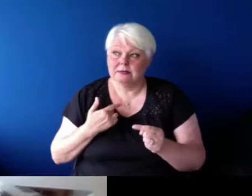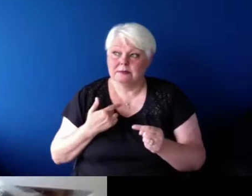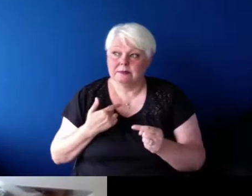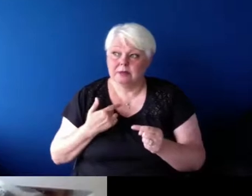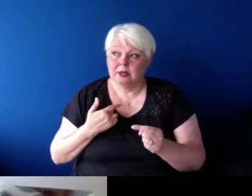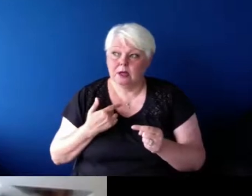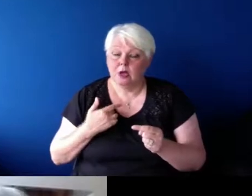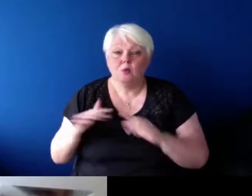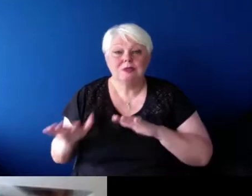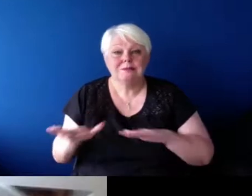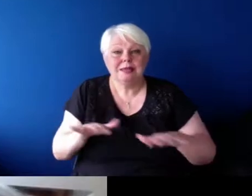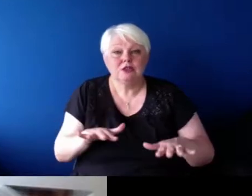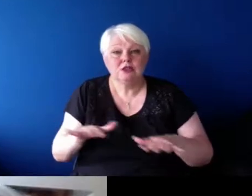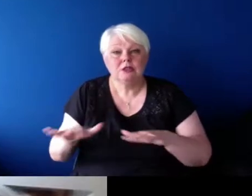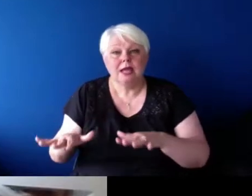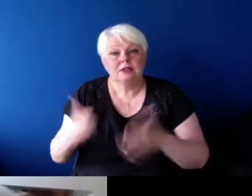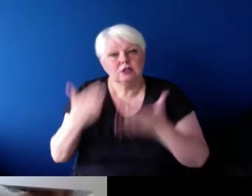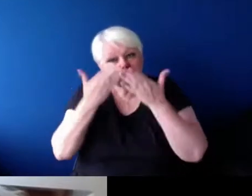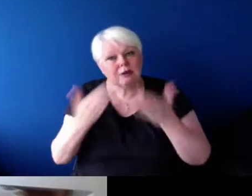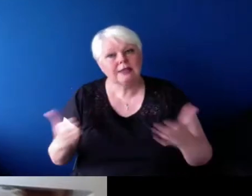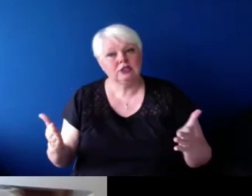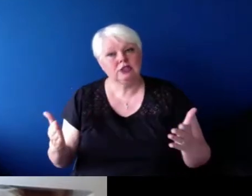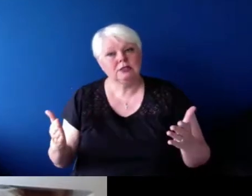and gracious, actually.